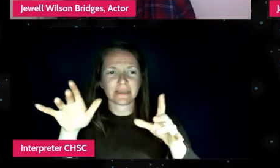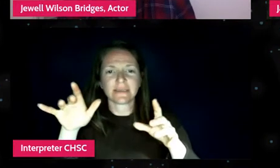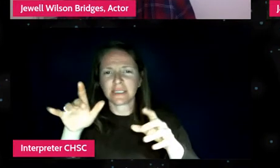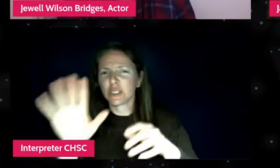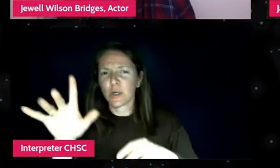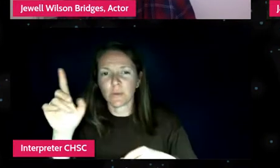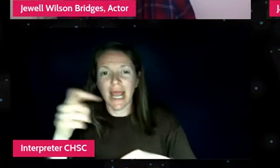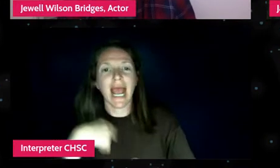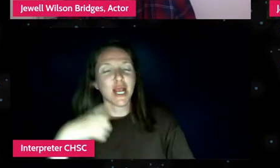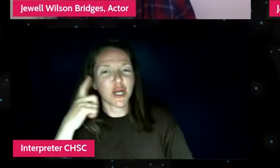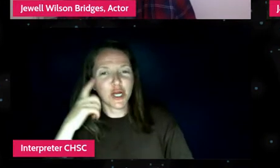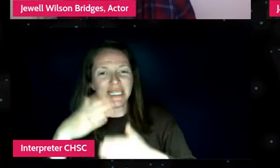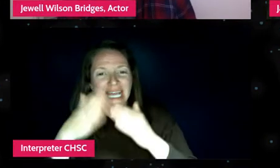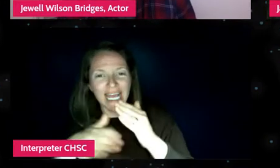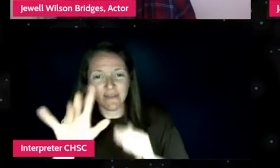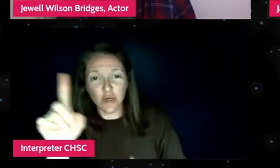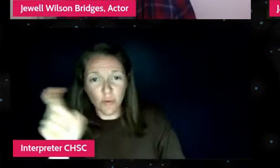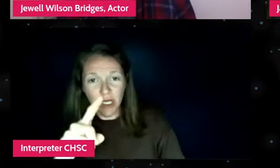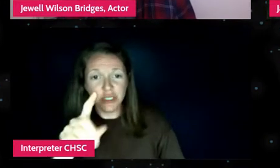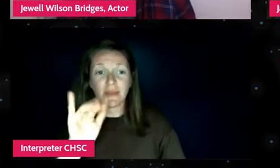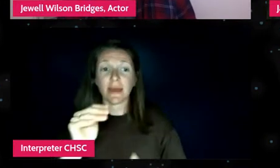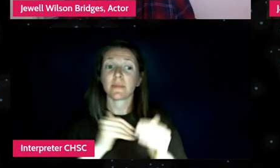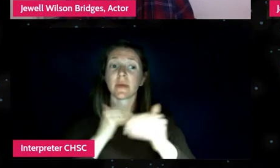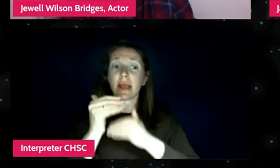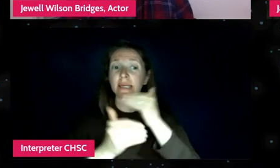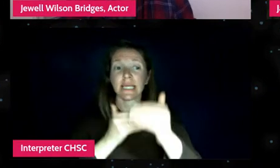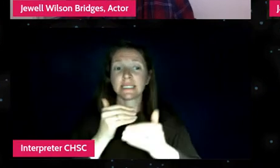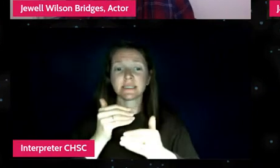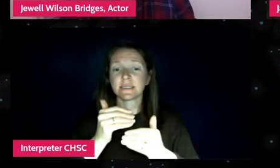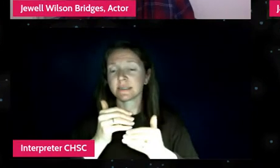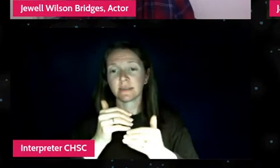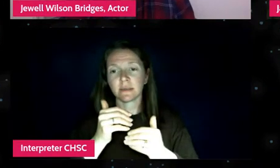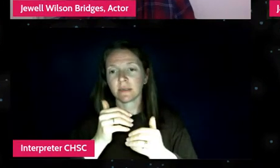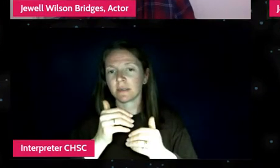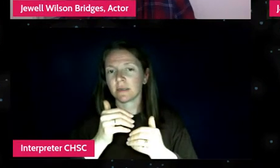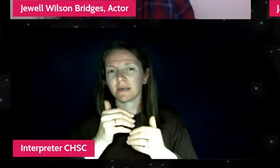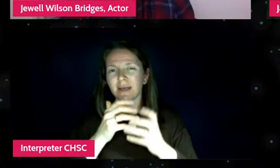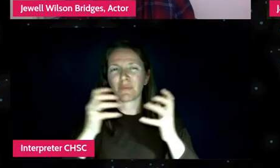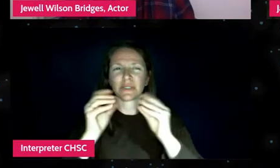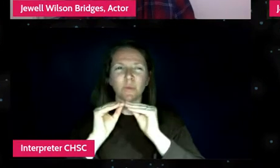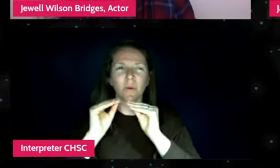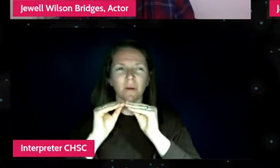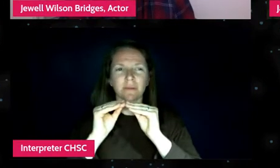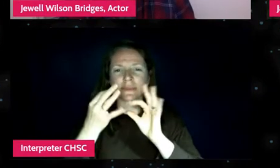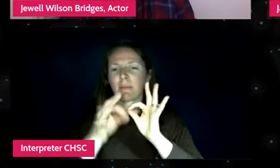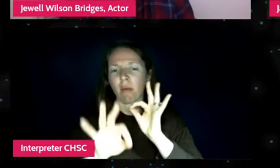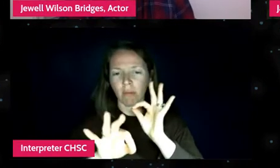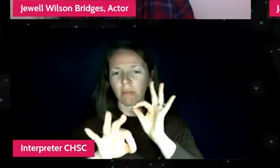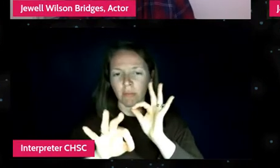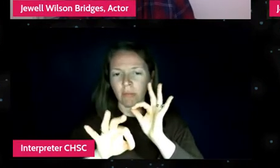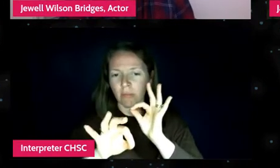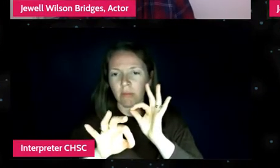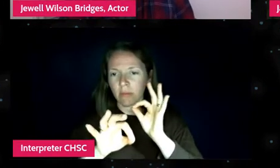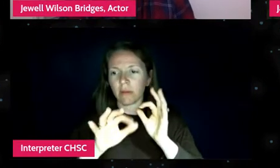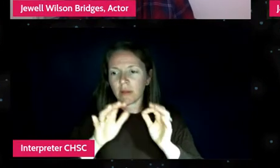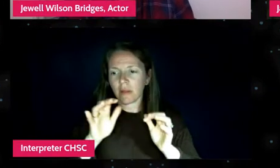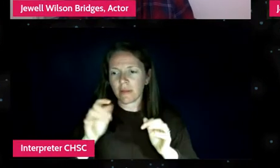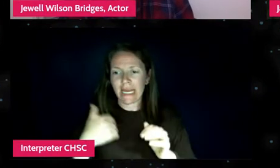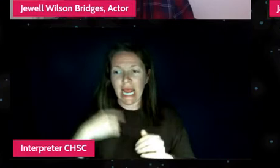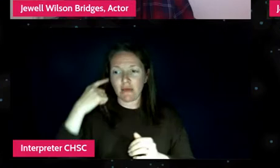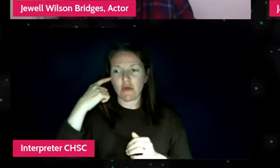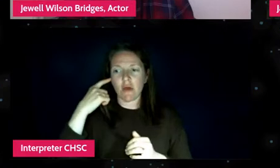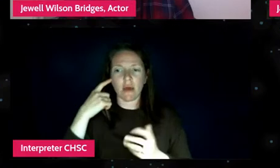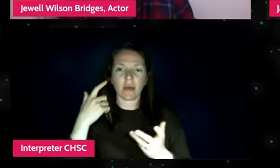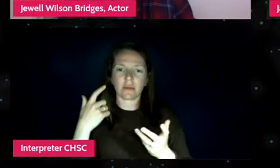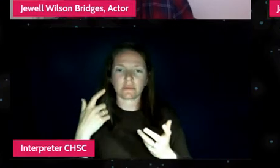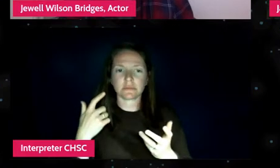I did hear the end of your question. The process was much, much more simple than I thought it would be, working with the, what was